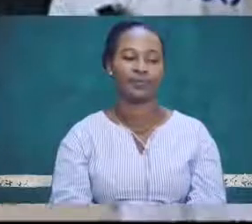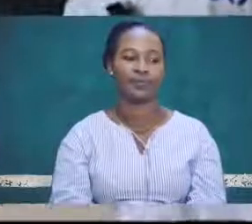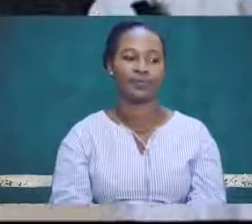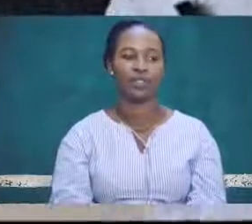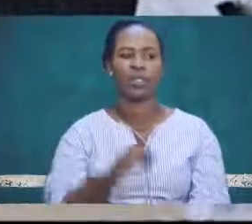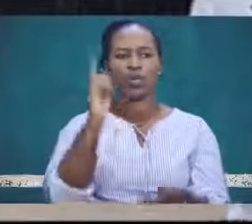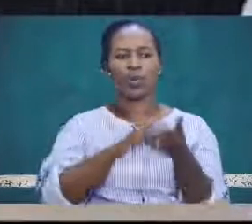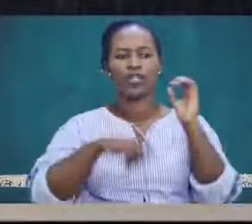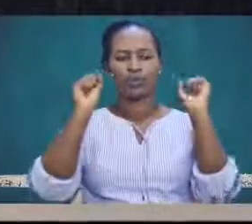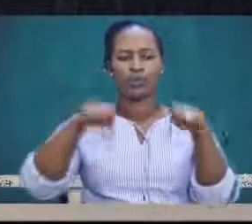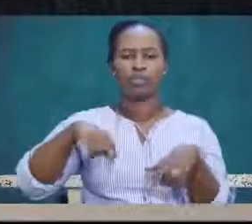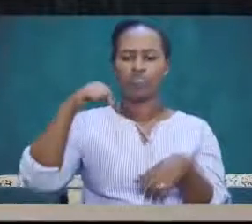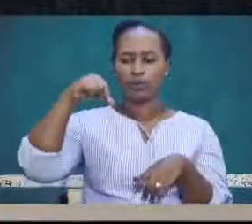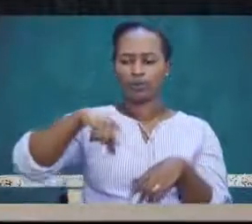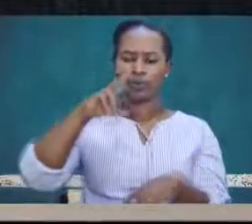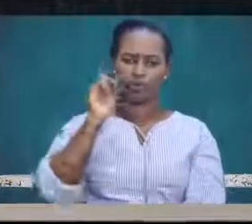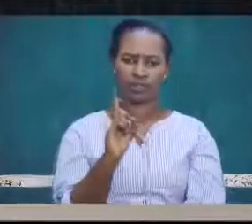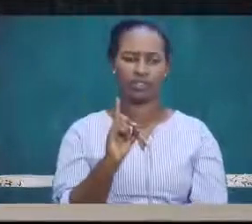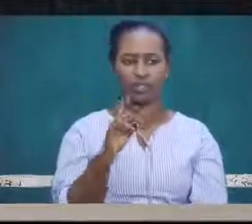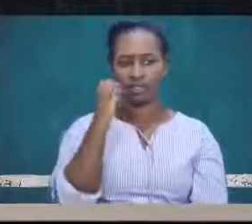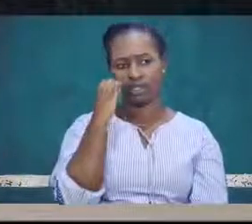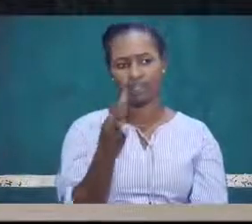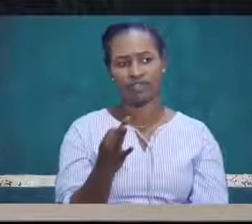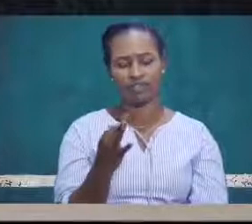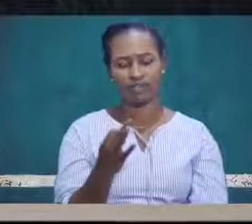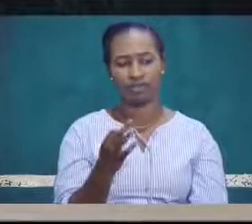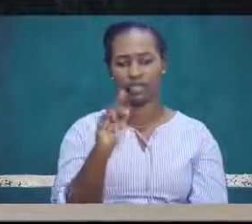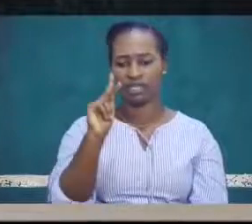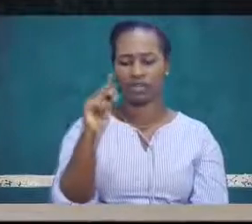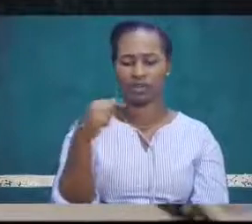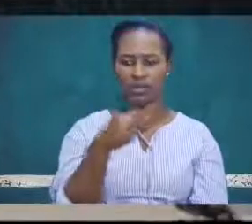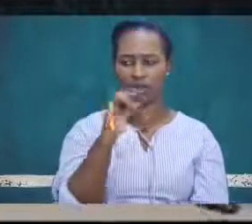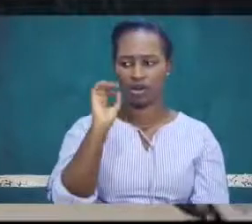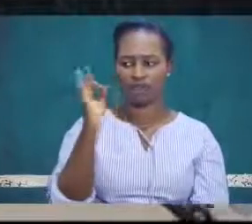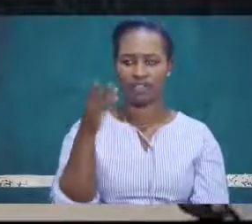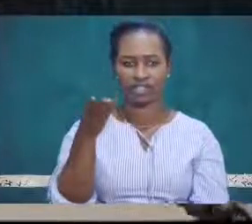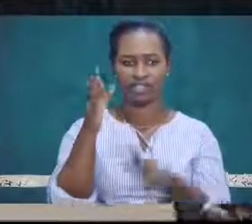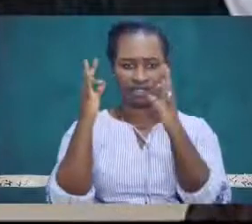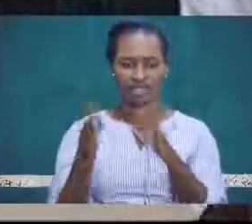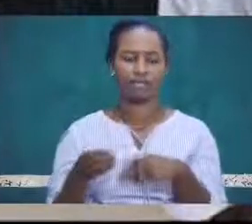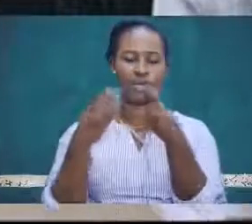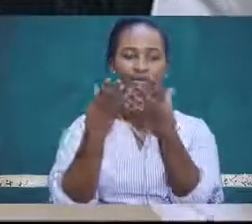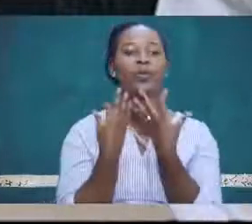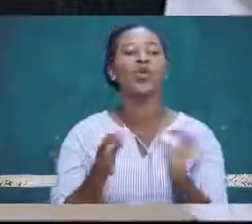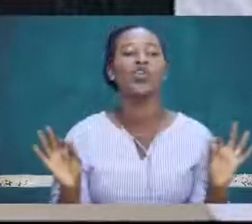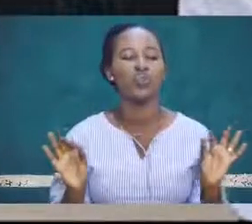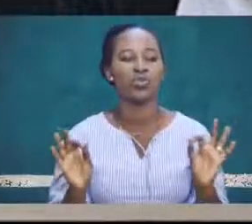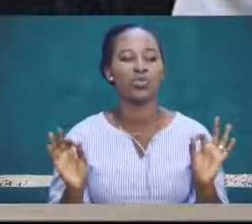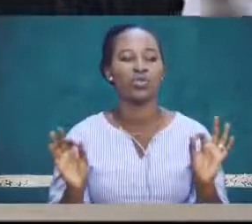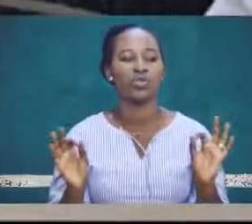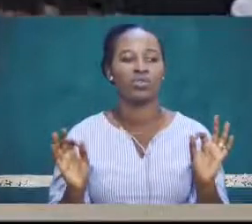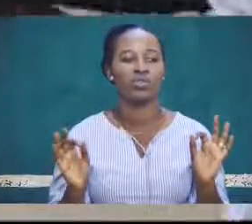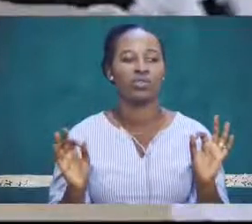what would be quantity demanded if the kilograms of that commodity were given for free? You